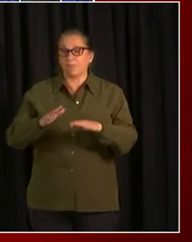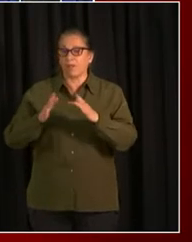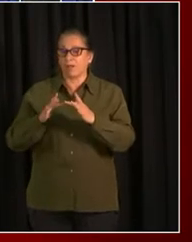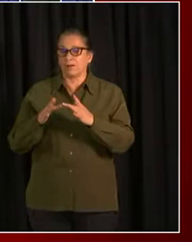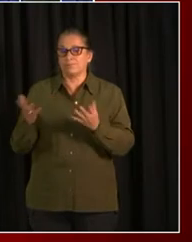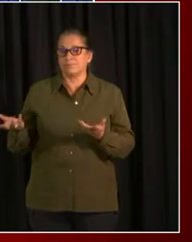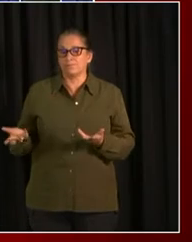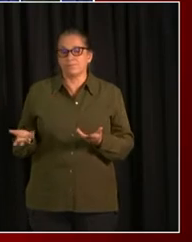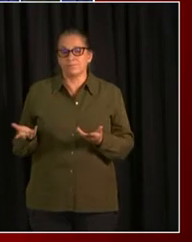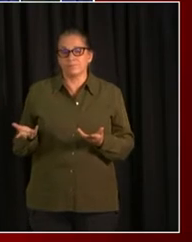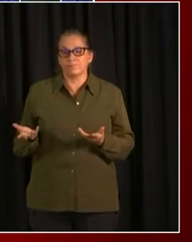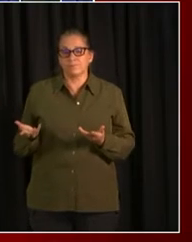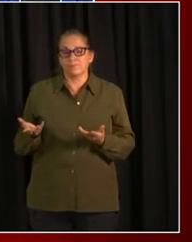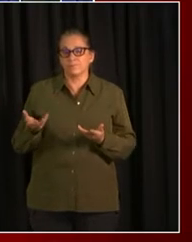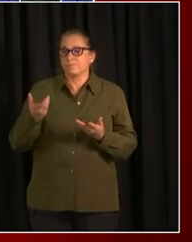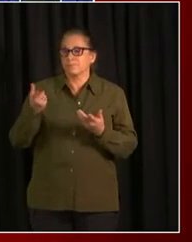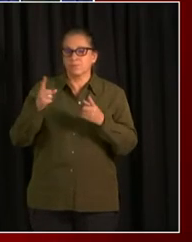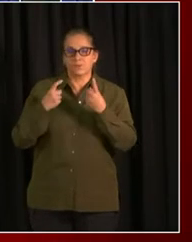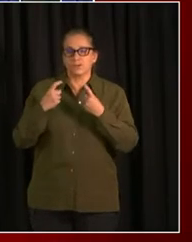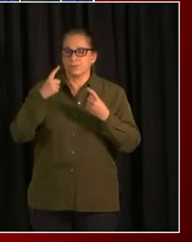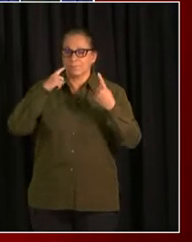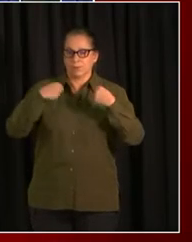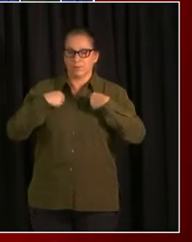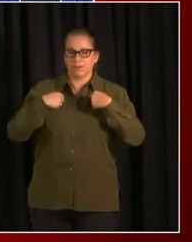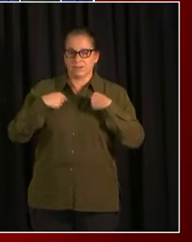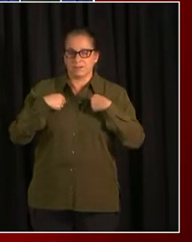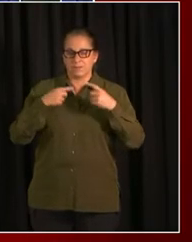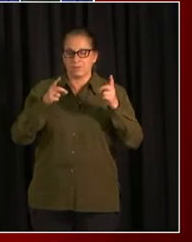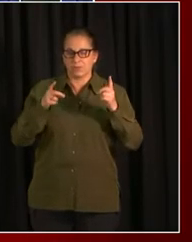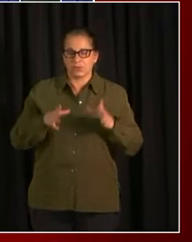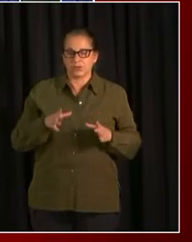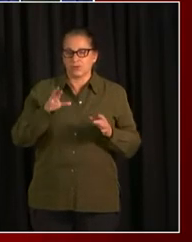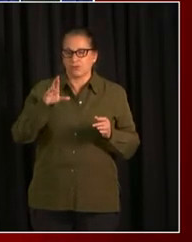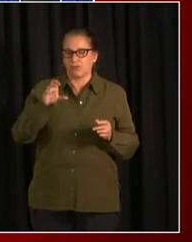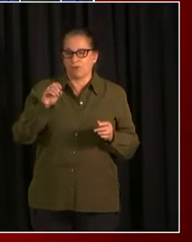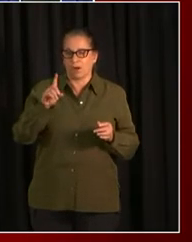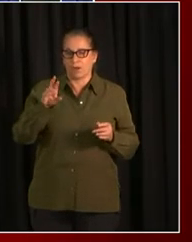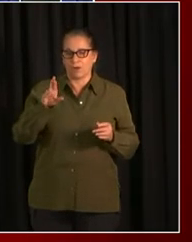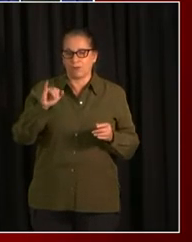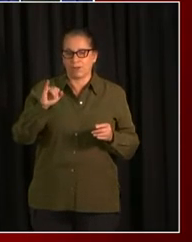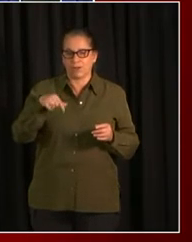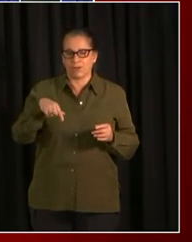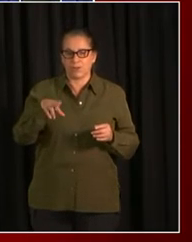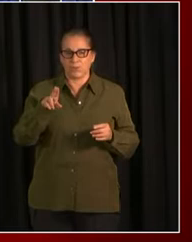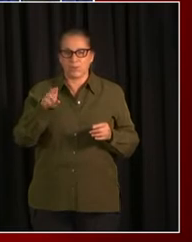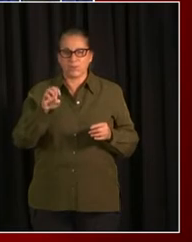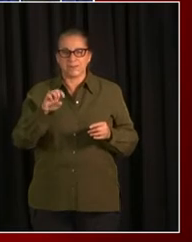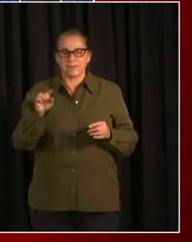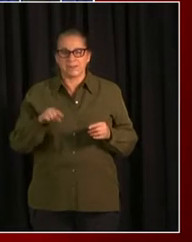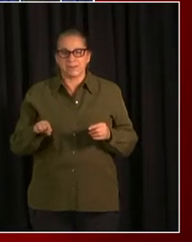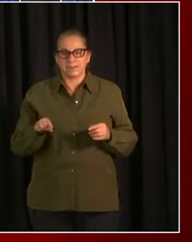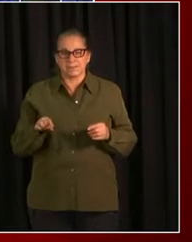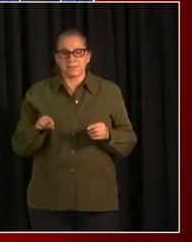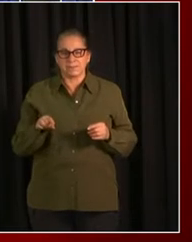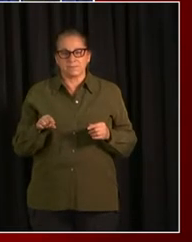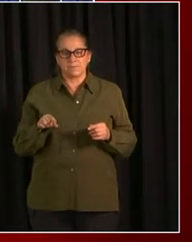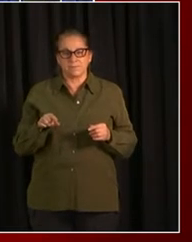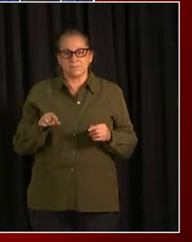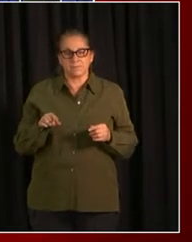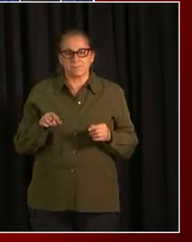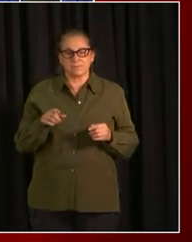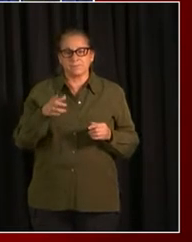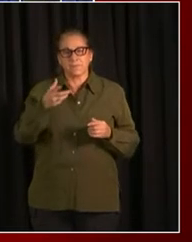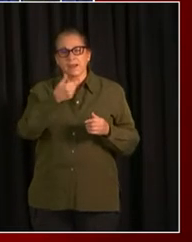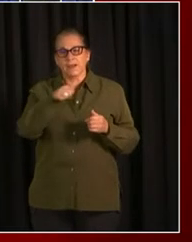for Director Rodriguez. It's a question for residents that may have experienced flooding over the weekend or over last week's weather